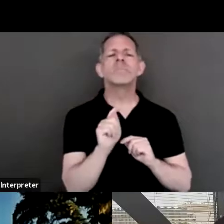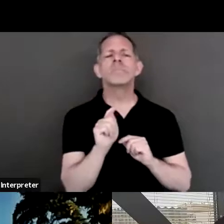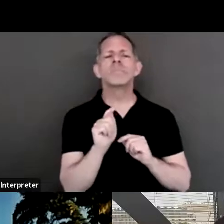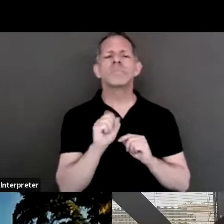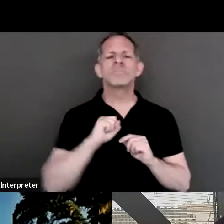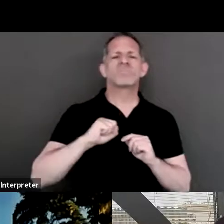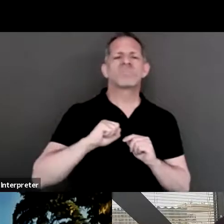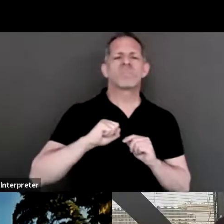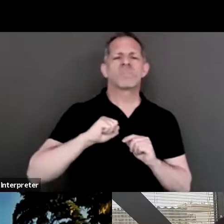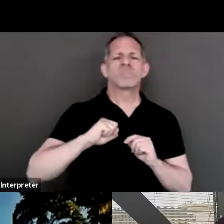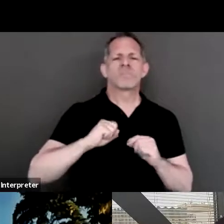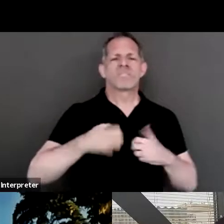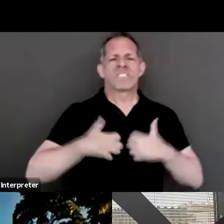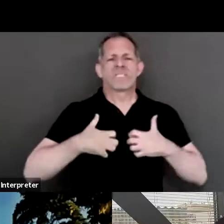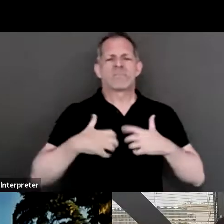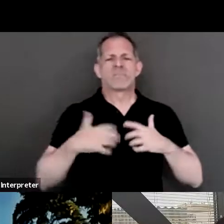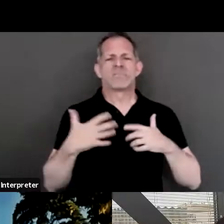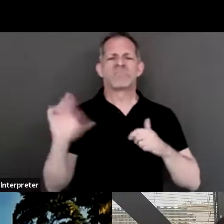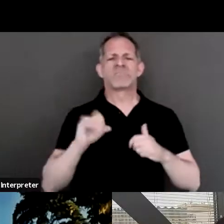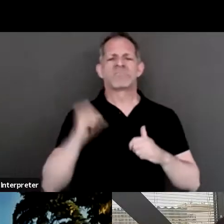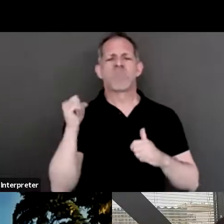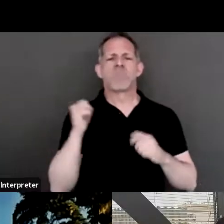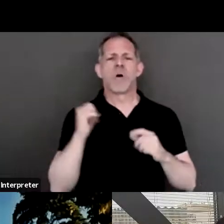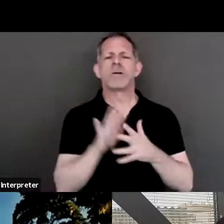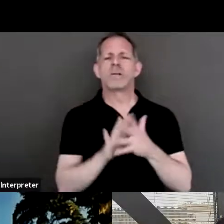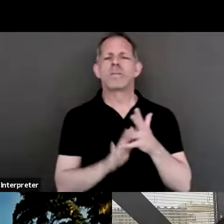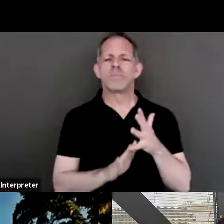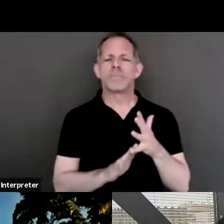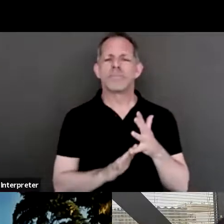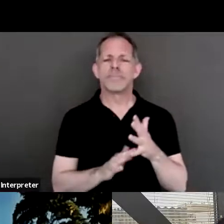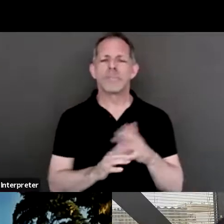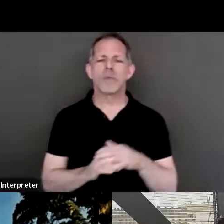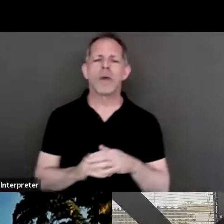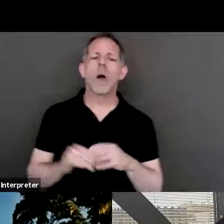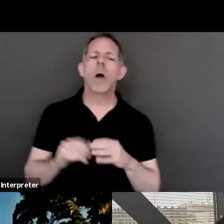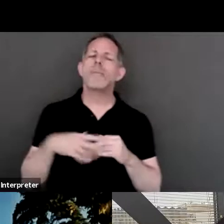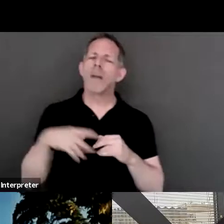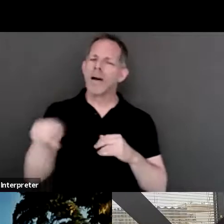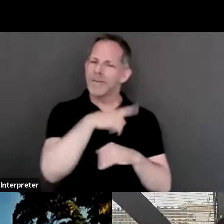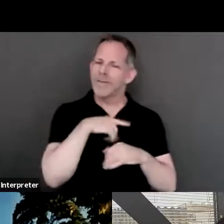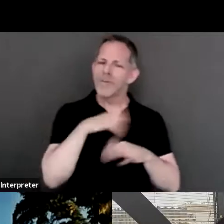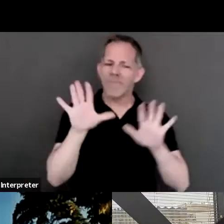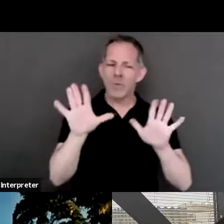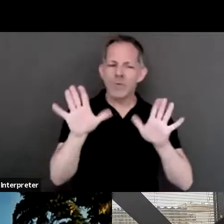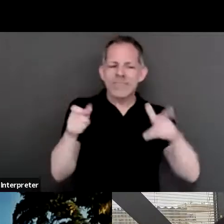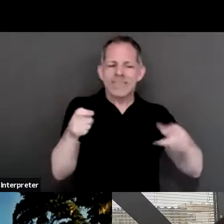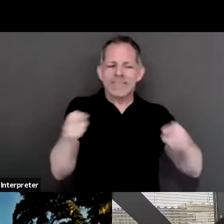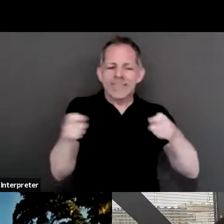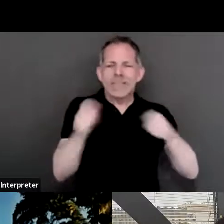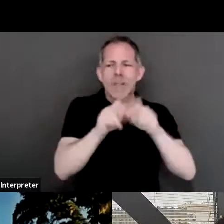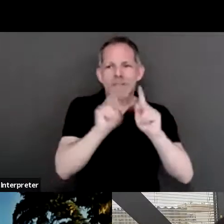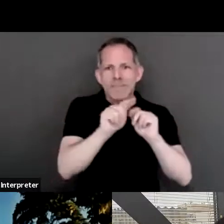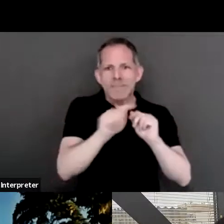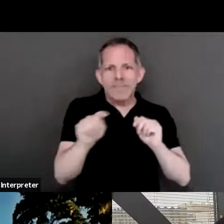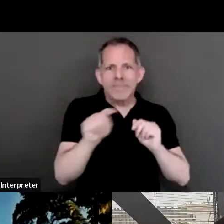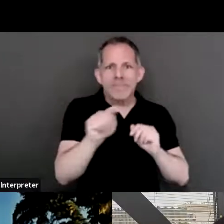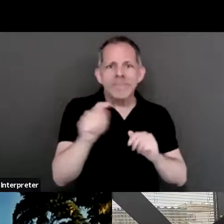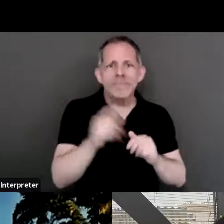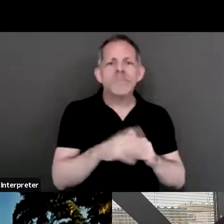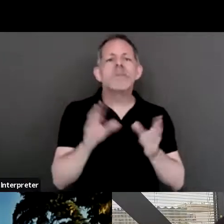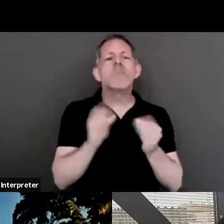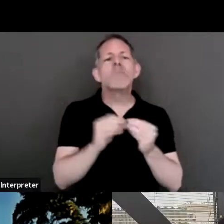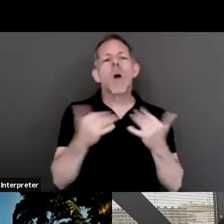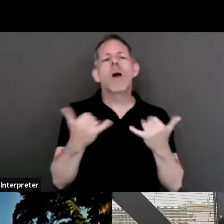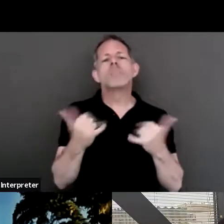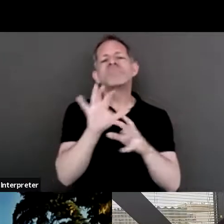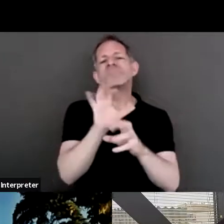manageable and not too big. So I think as time goes on and people get used to both seeing masks in public as well as not seeing